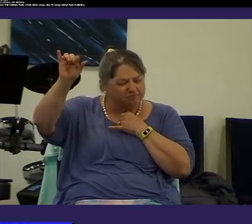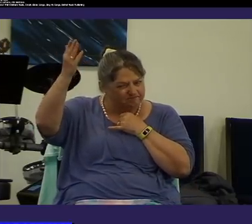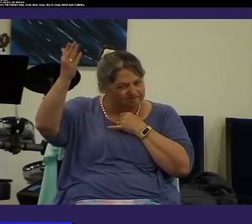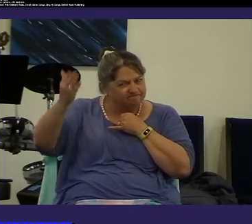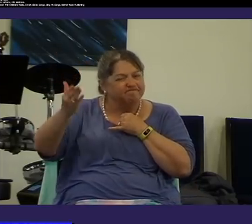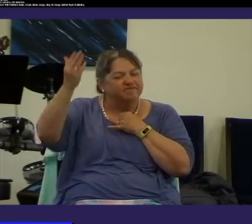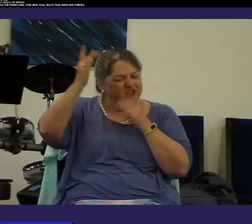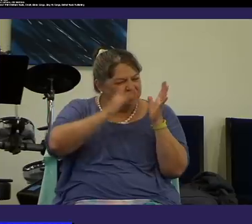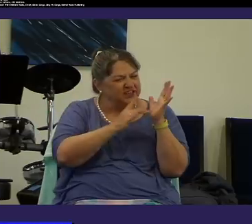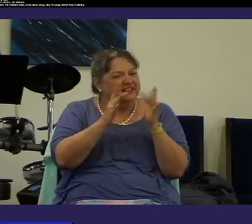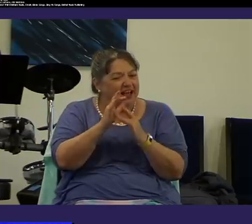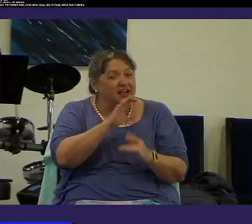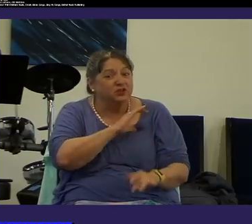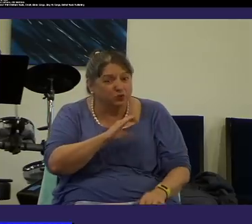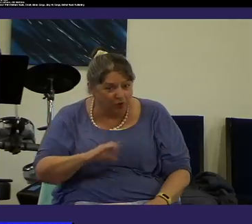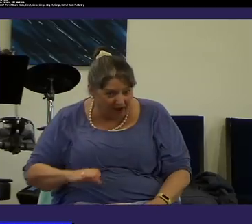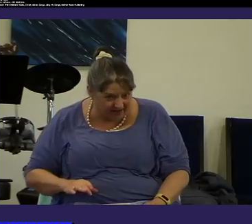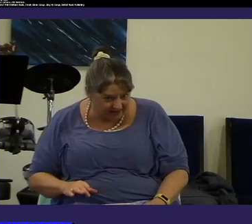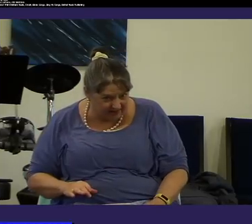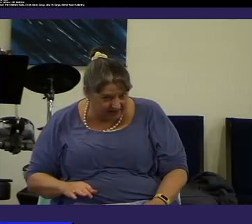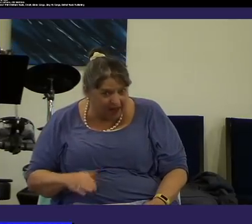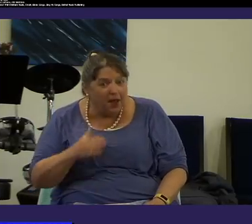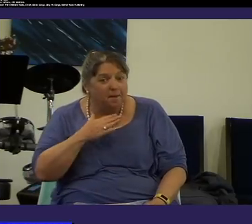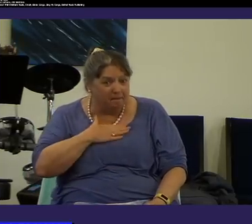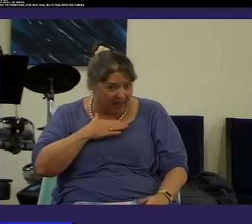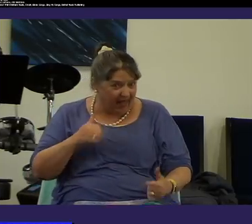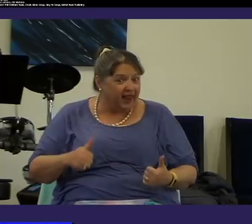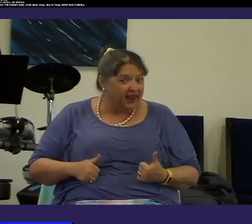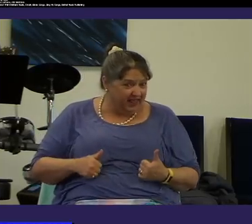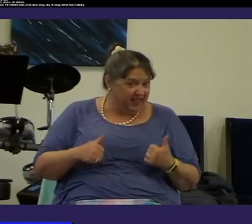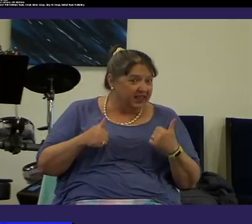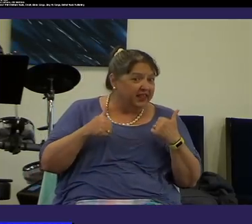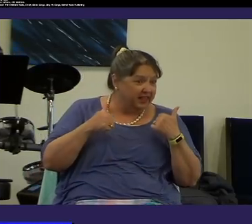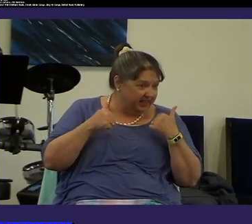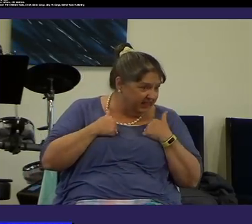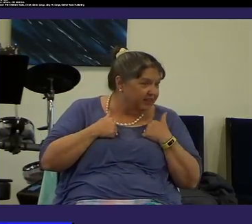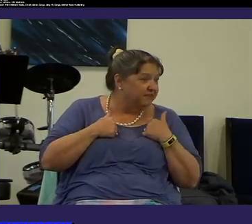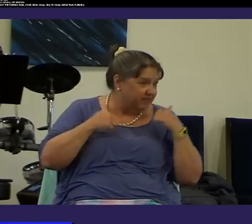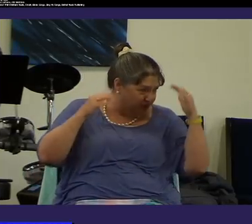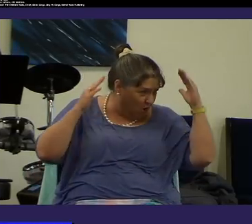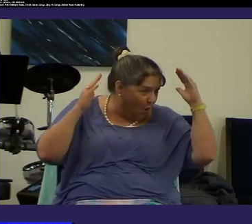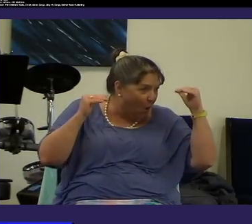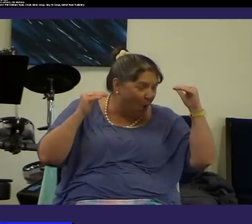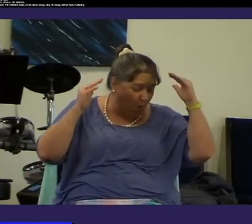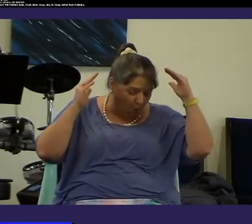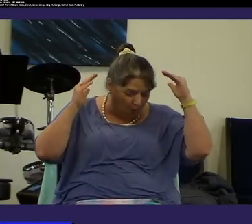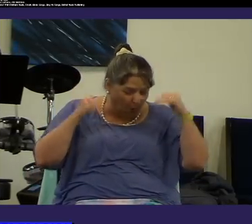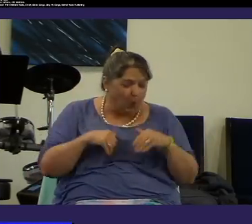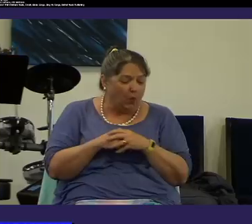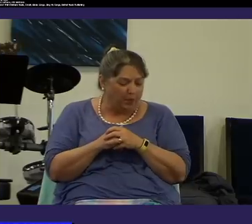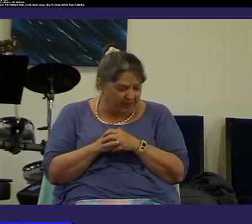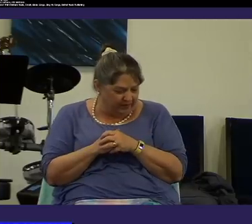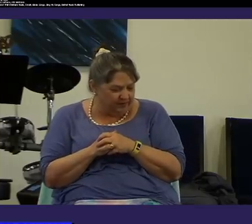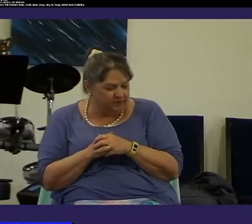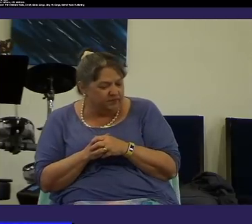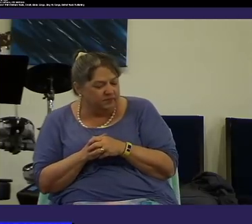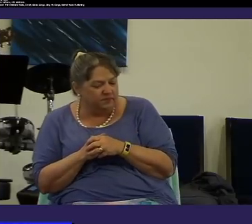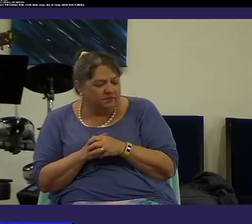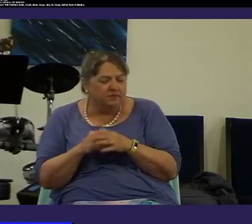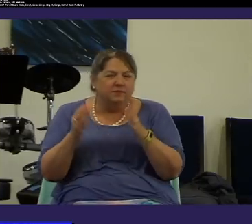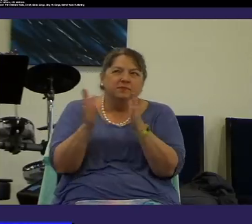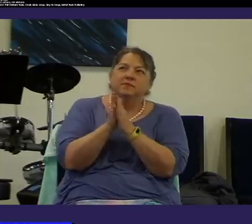forever. Jesus Christ, my living hope.